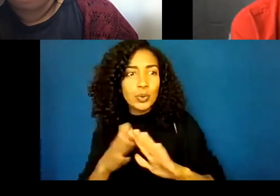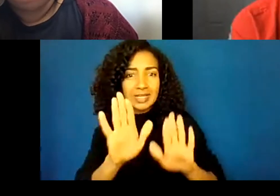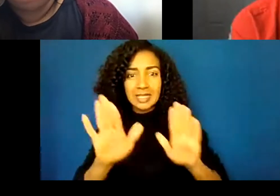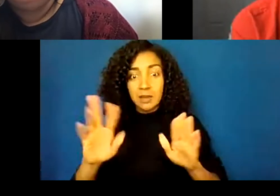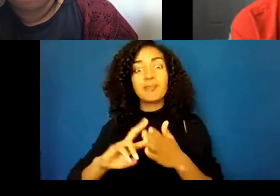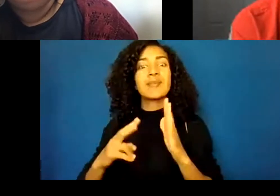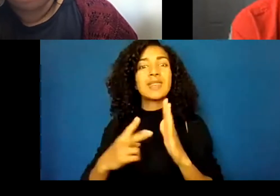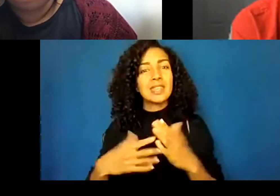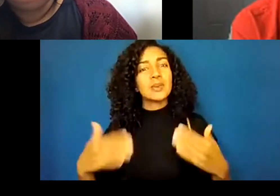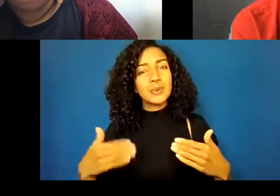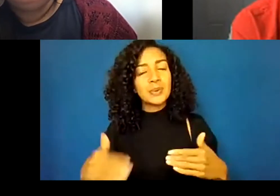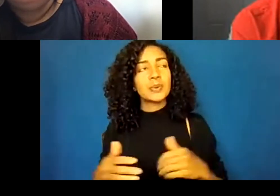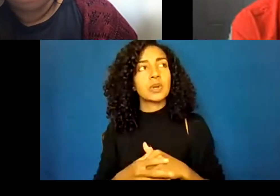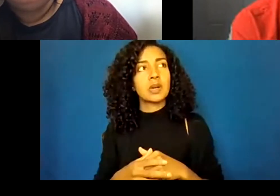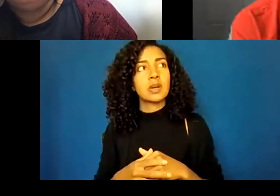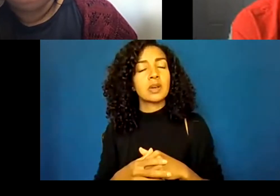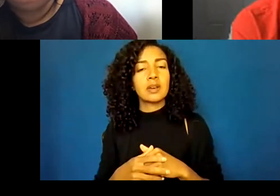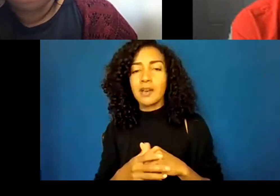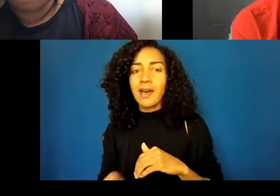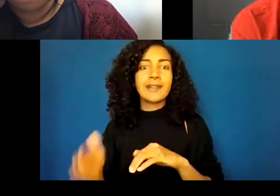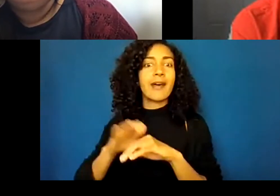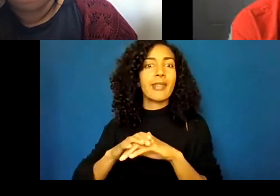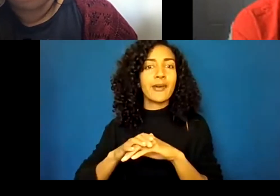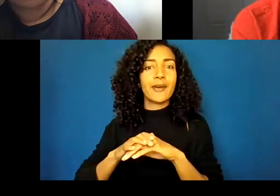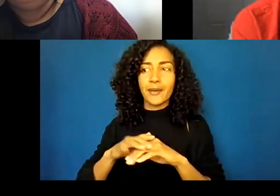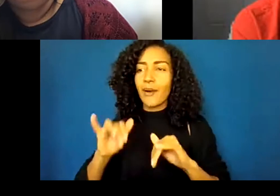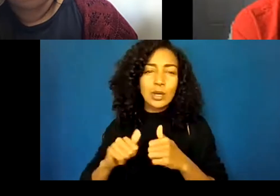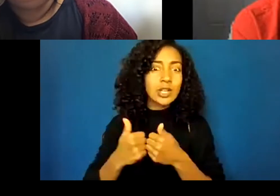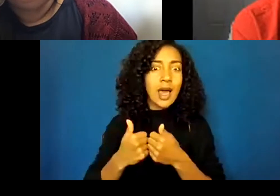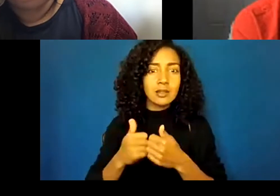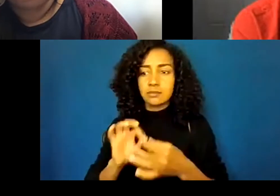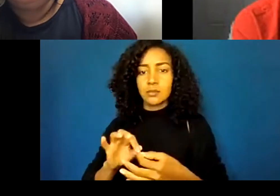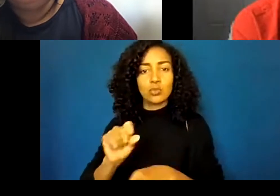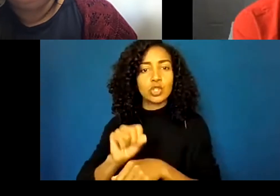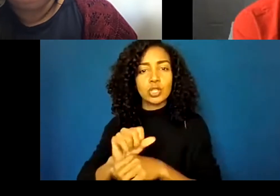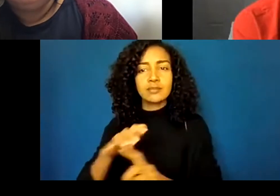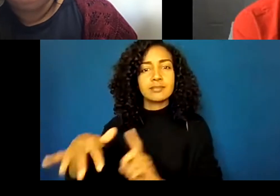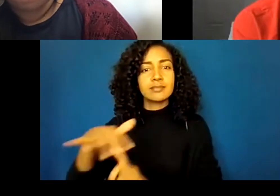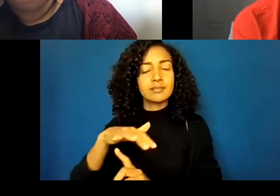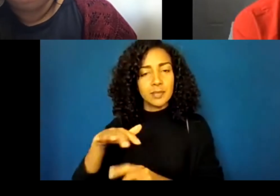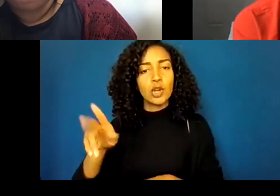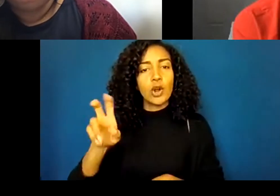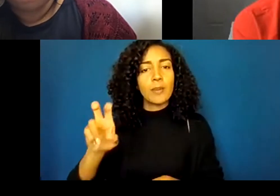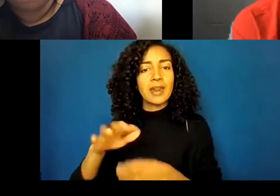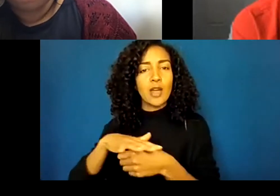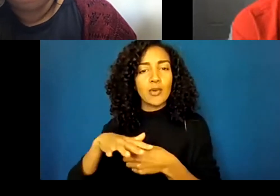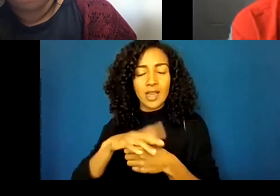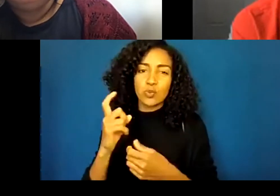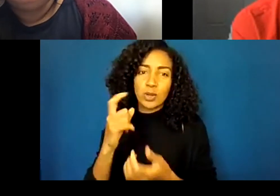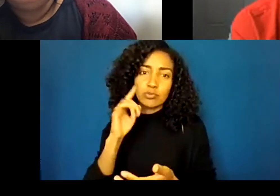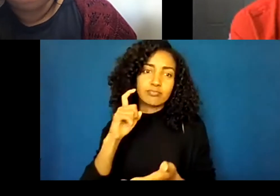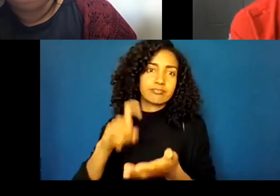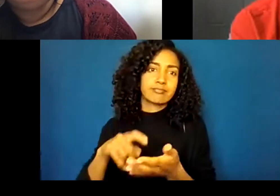extra layer when working in urban spaces. So I just wanted to note that. The final question before we can open it up is, do you